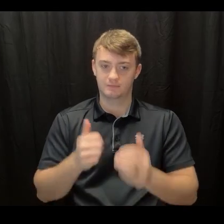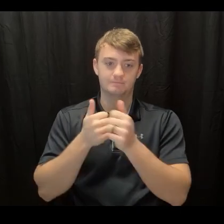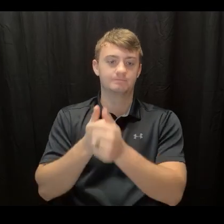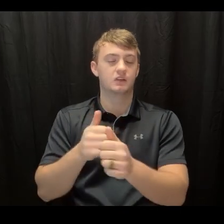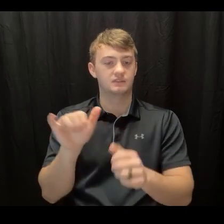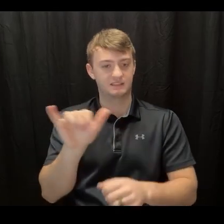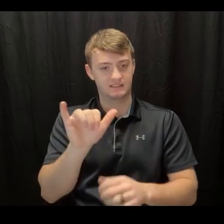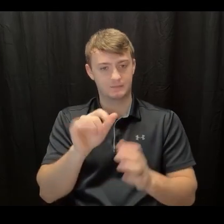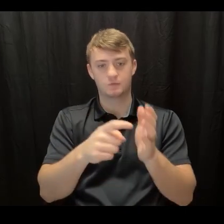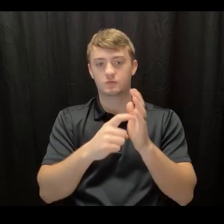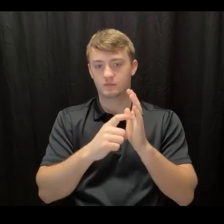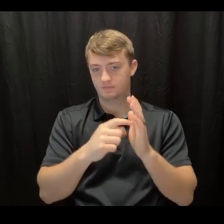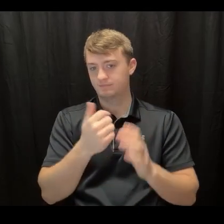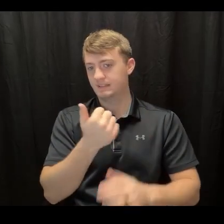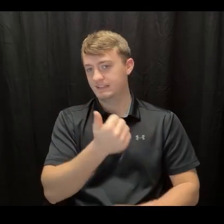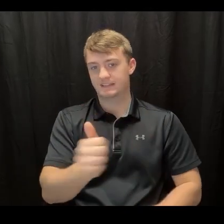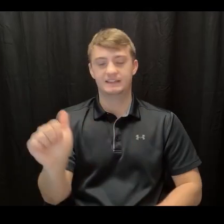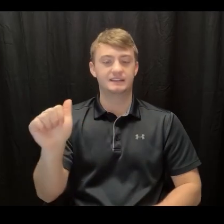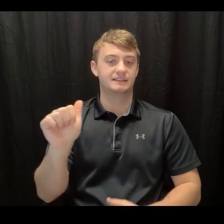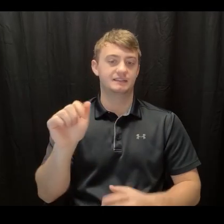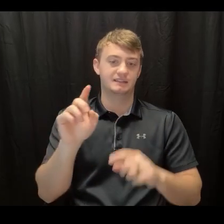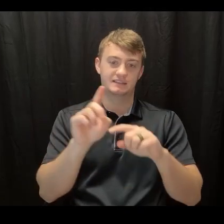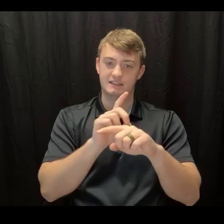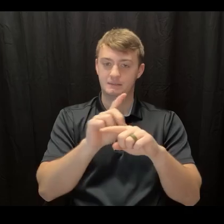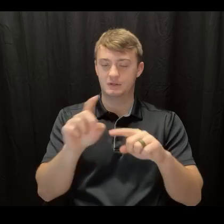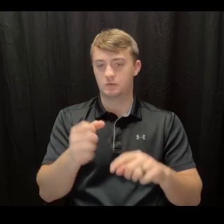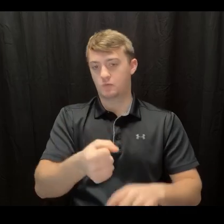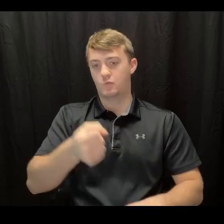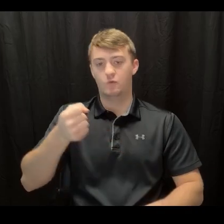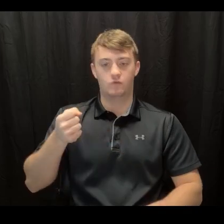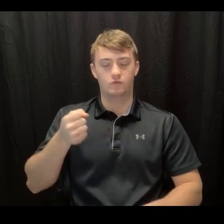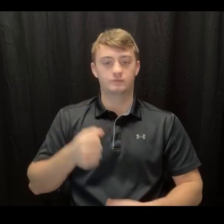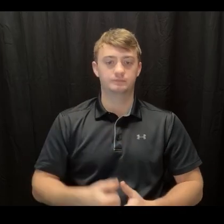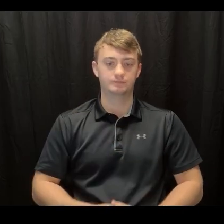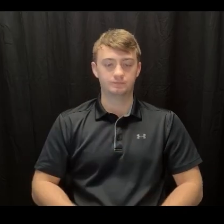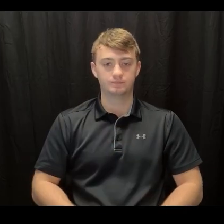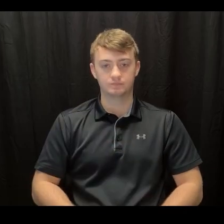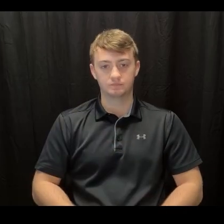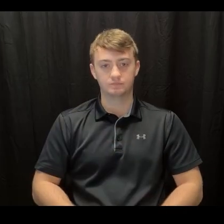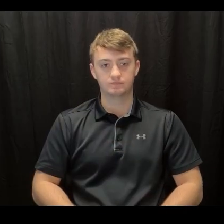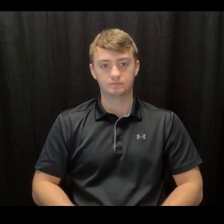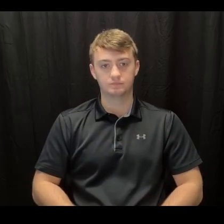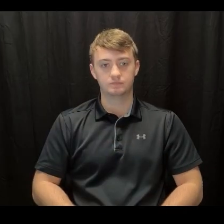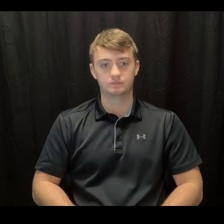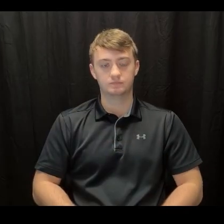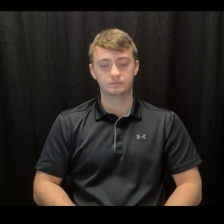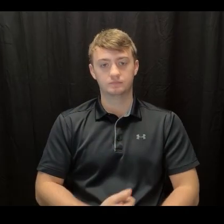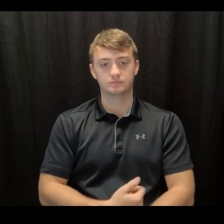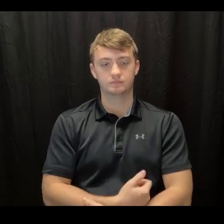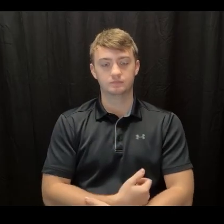And it's subject to the same requirements as any disciplinary removal.